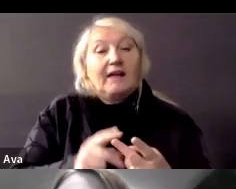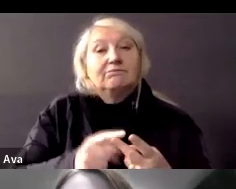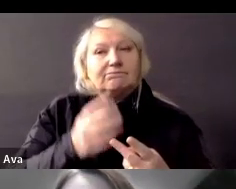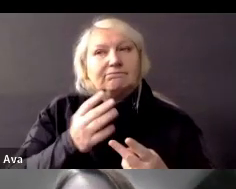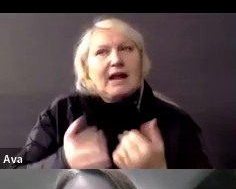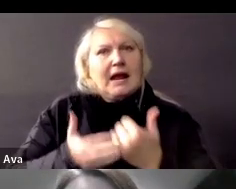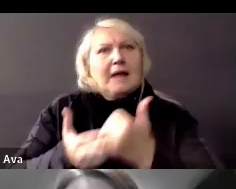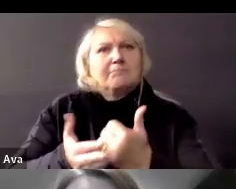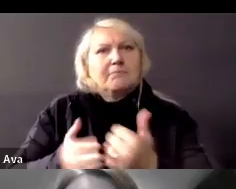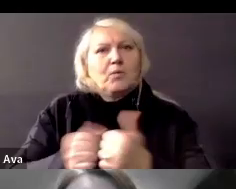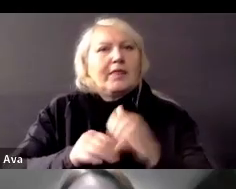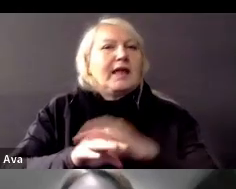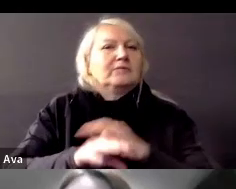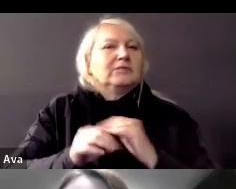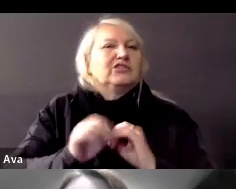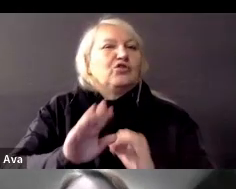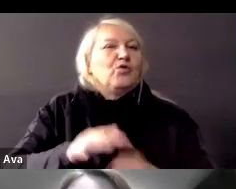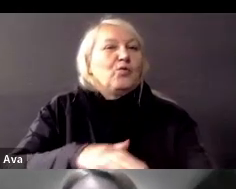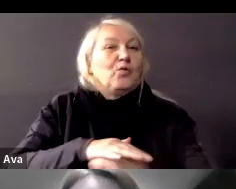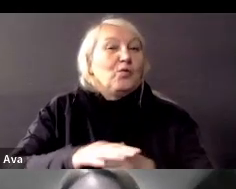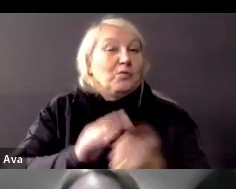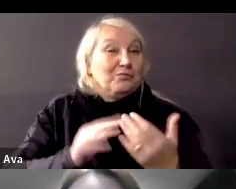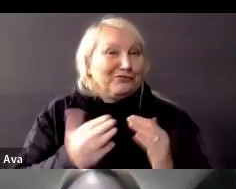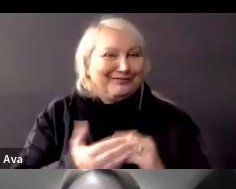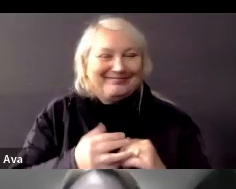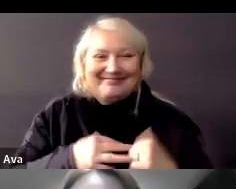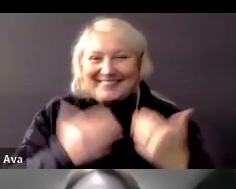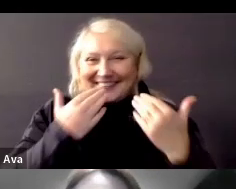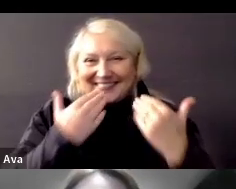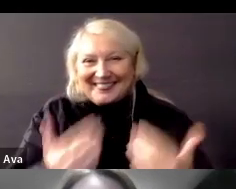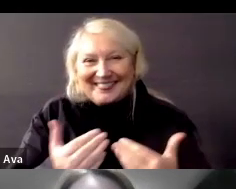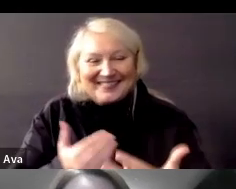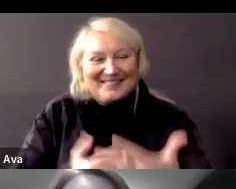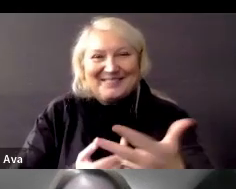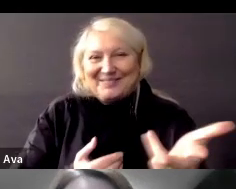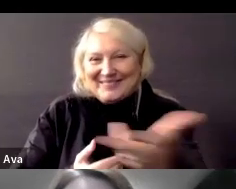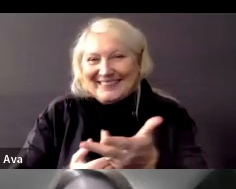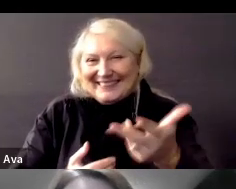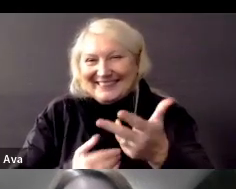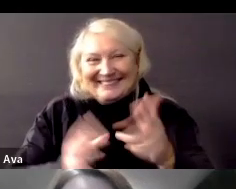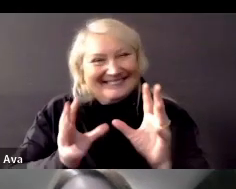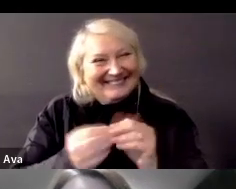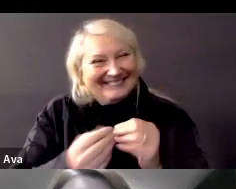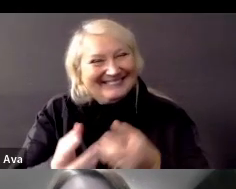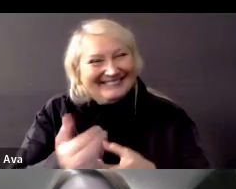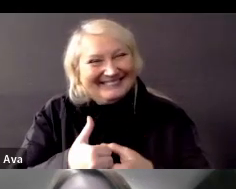accessibility within her local community. Thank you, Tara, Brianne, and Paul for being with us